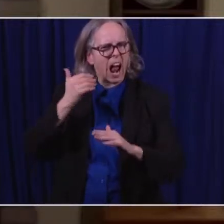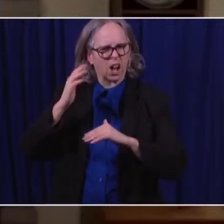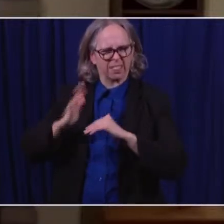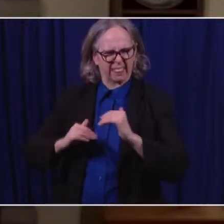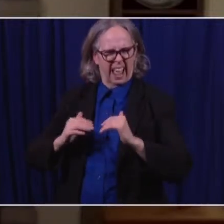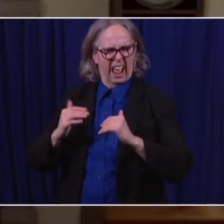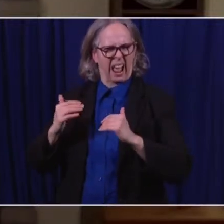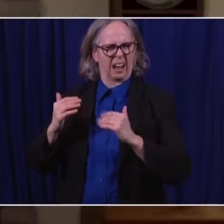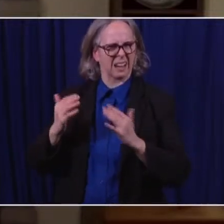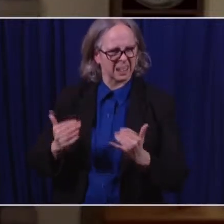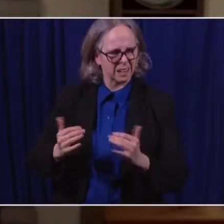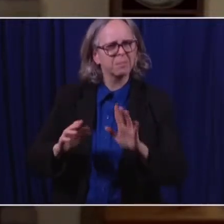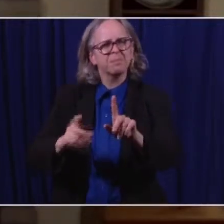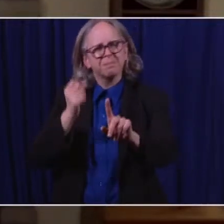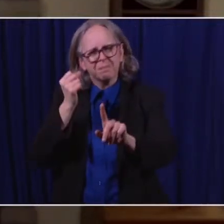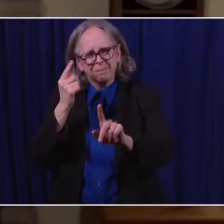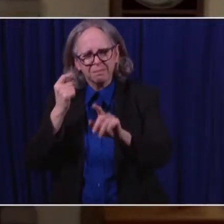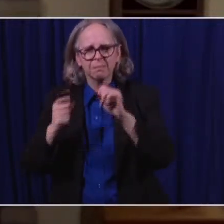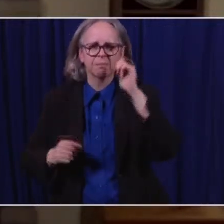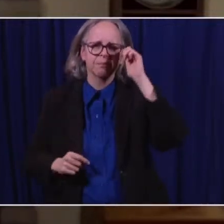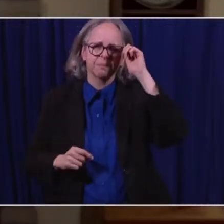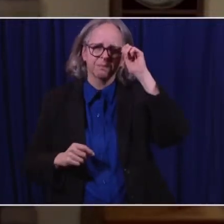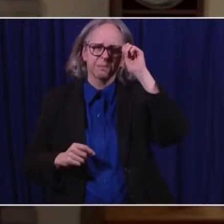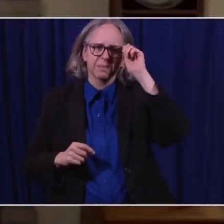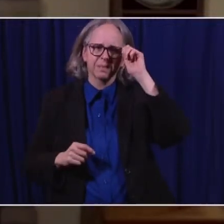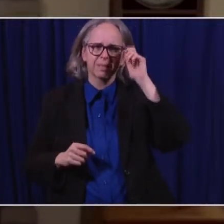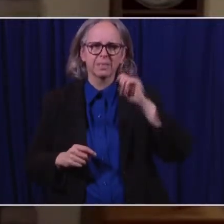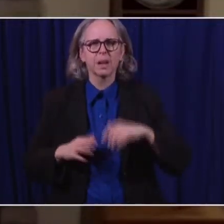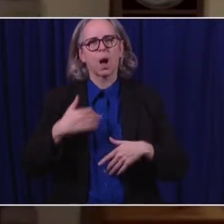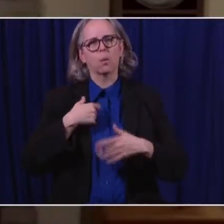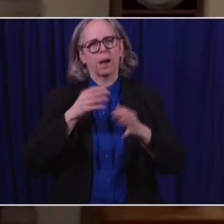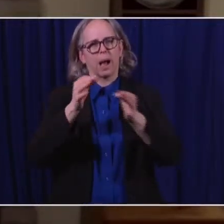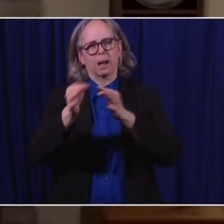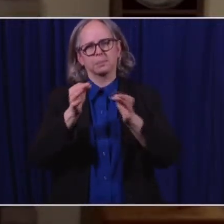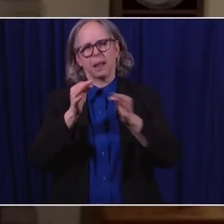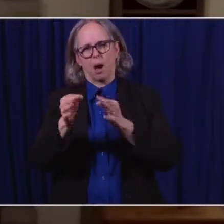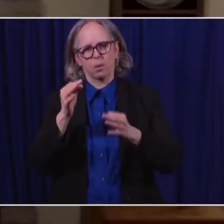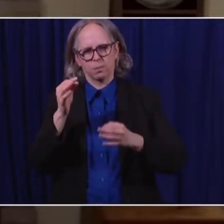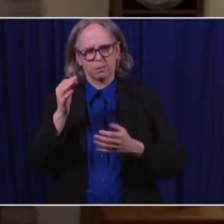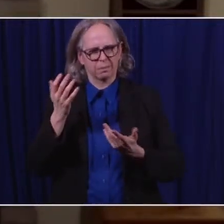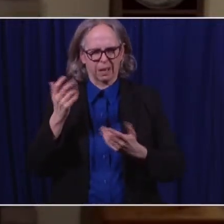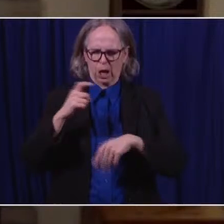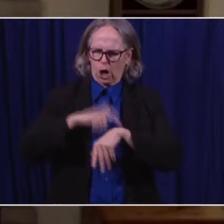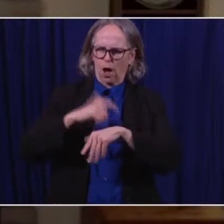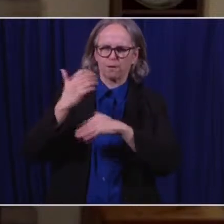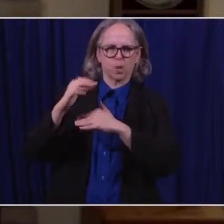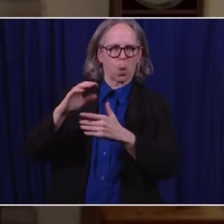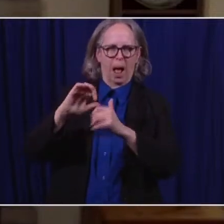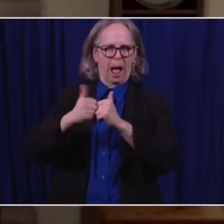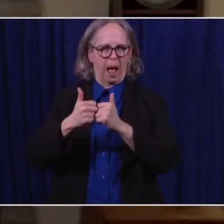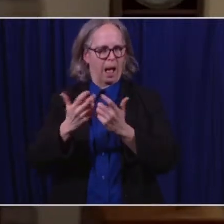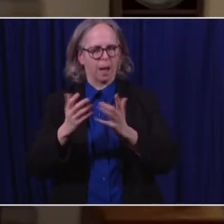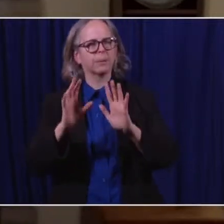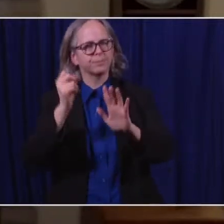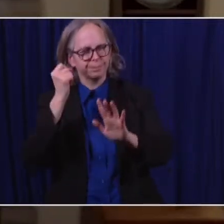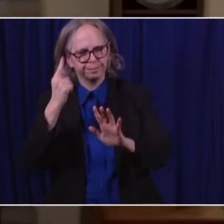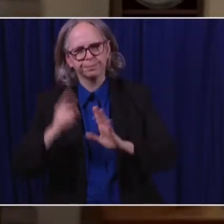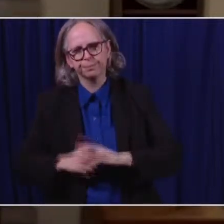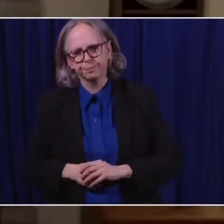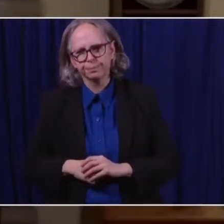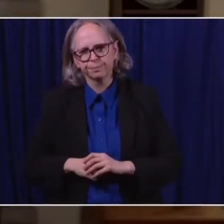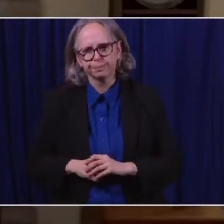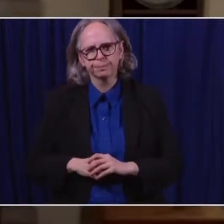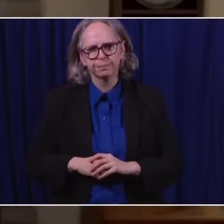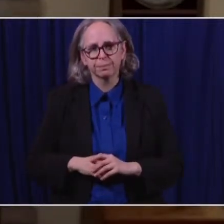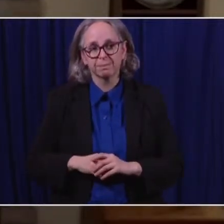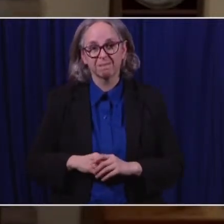Again, I want to, before I announce what we're going to do with the curfew, I want a caution. Virus, the one thing we've